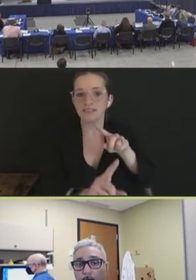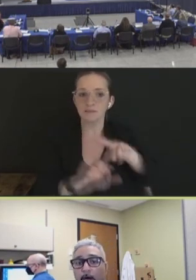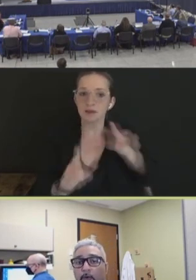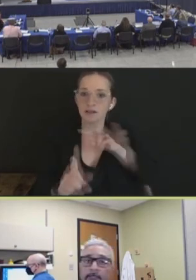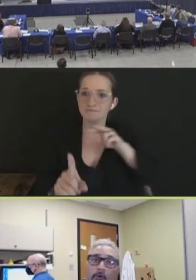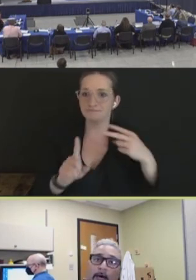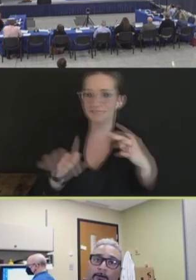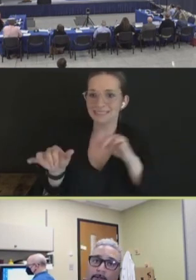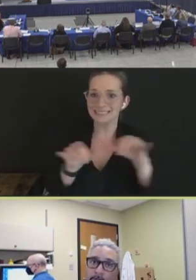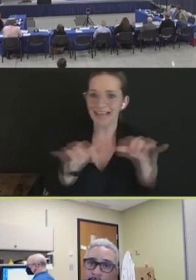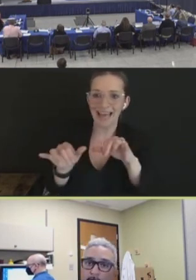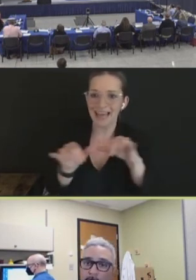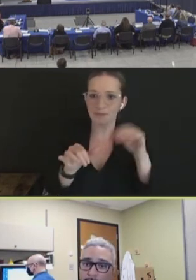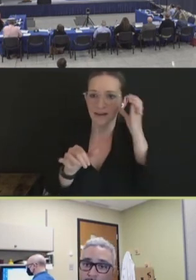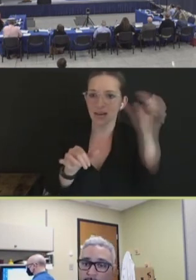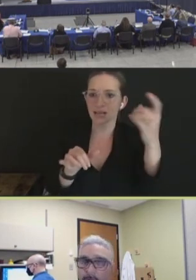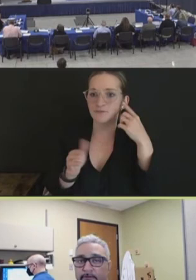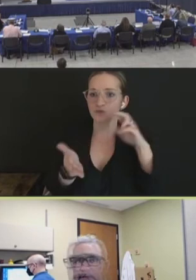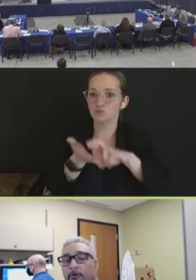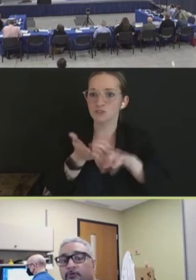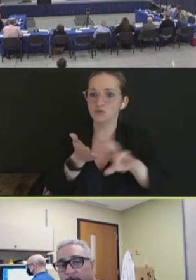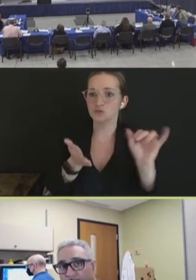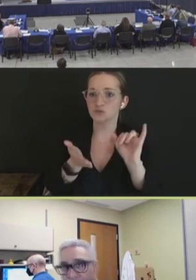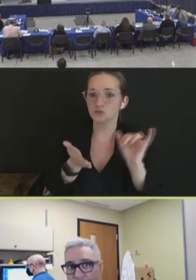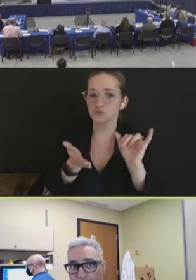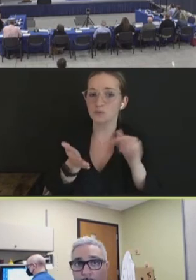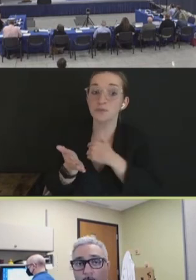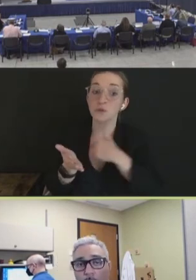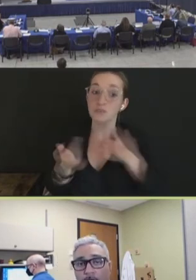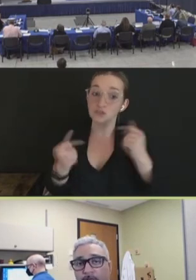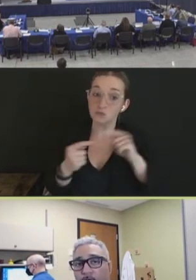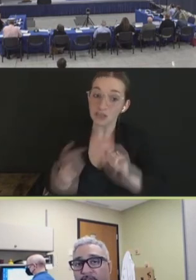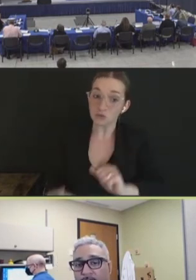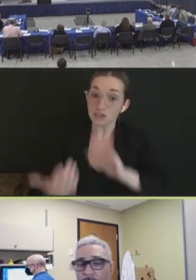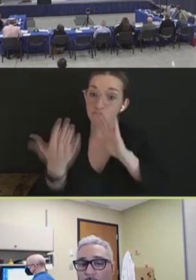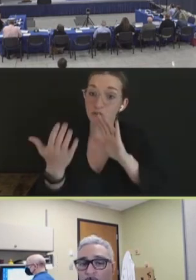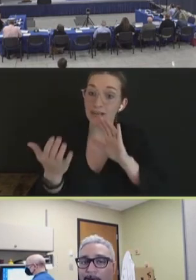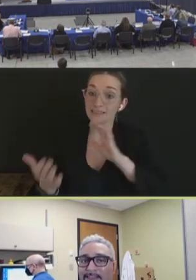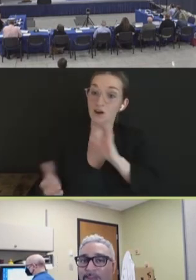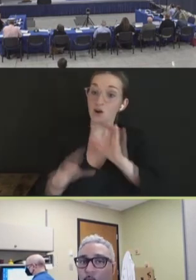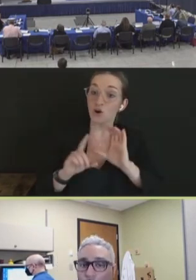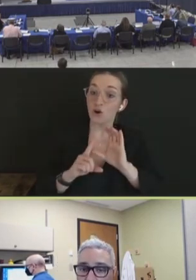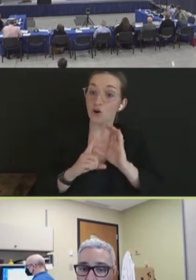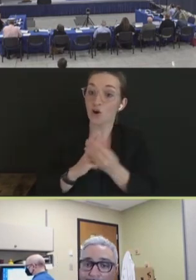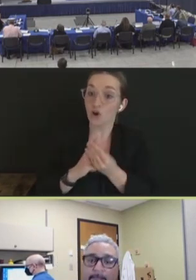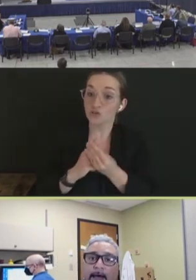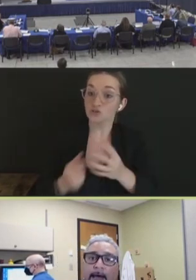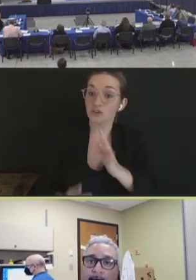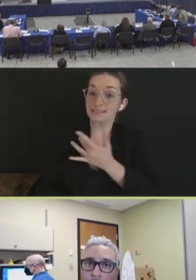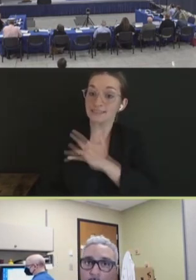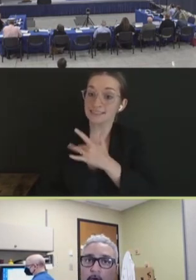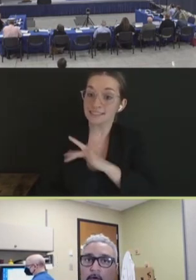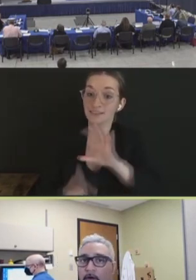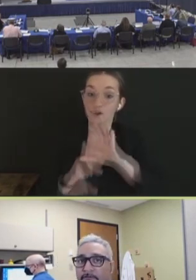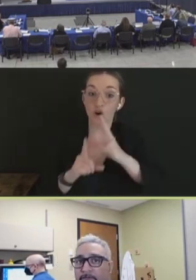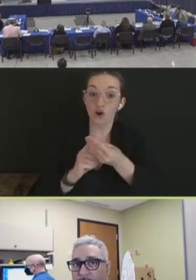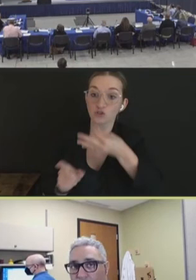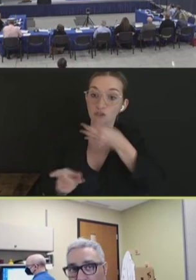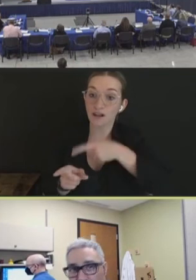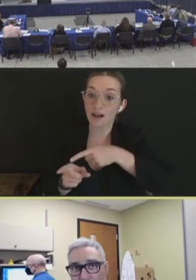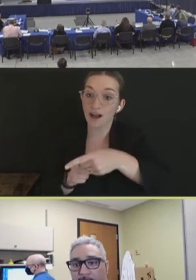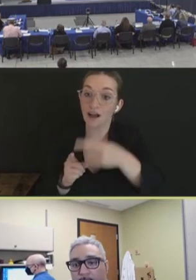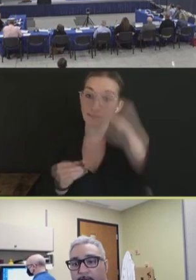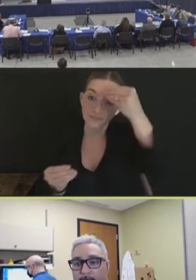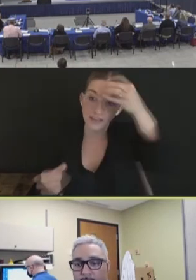And while we try to address cultural sensitivity, cultural competence, often we fail to talk about the why and the how of